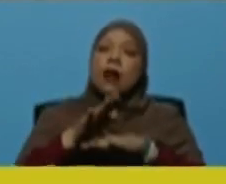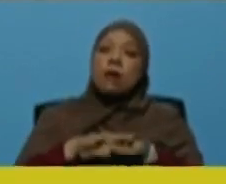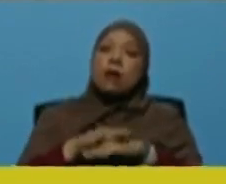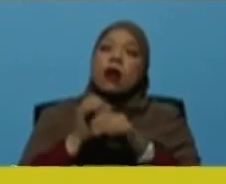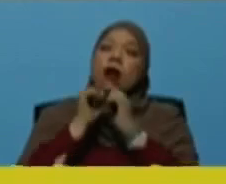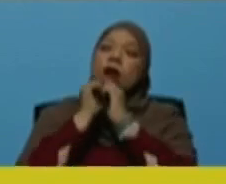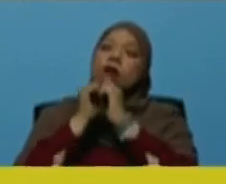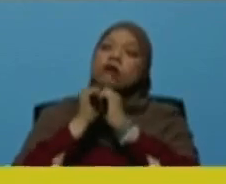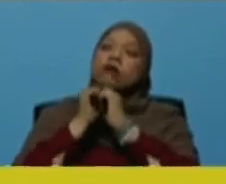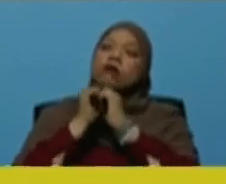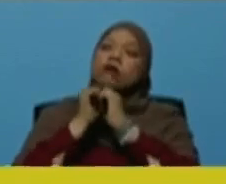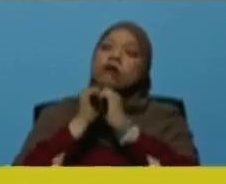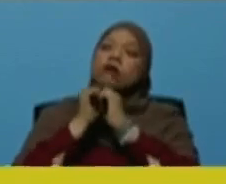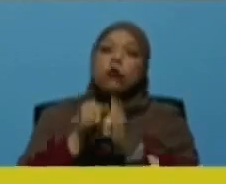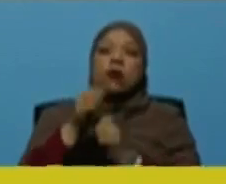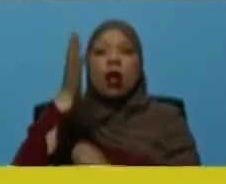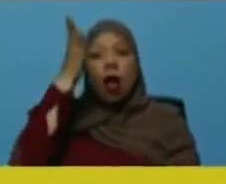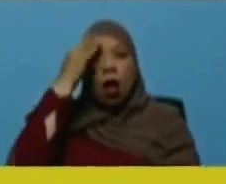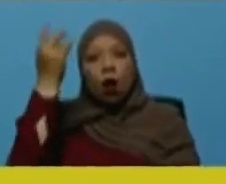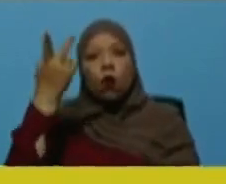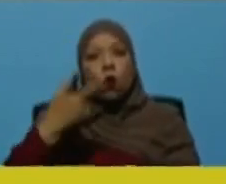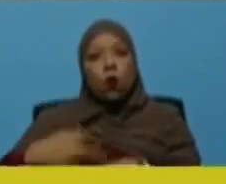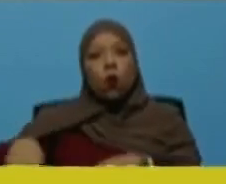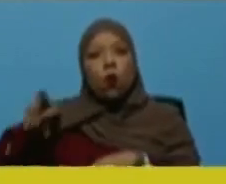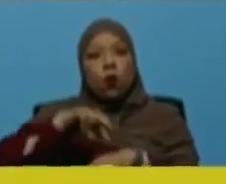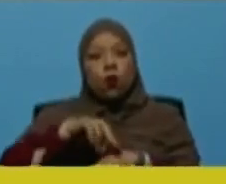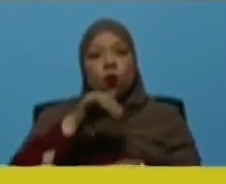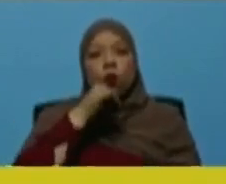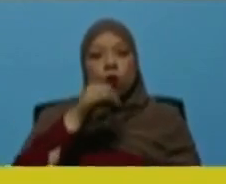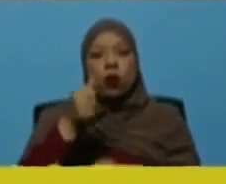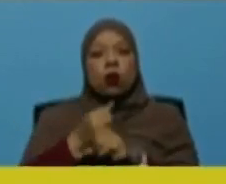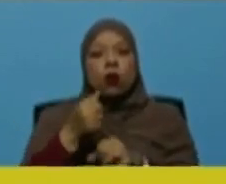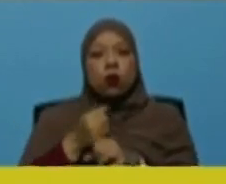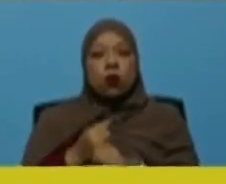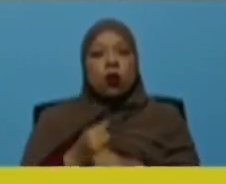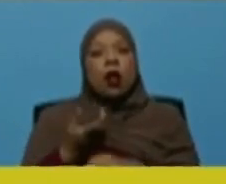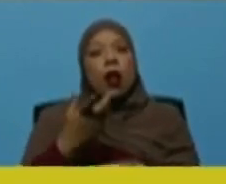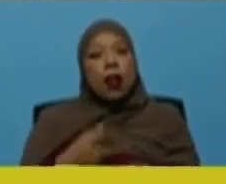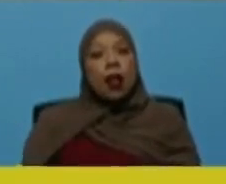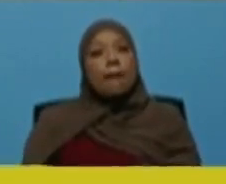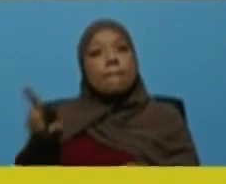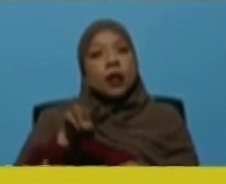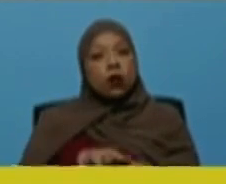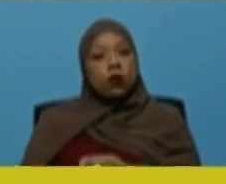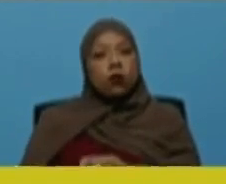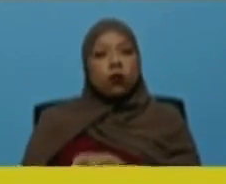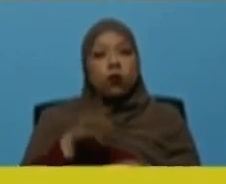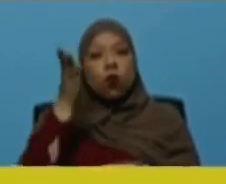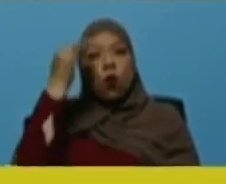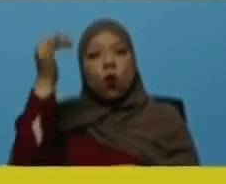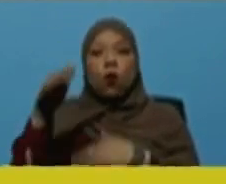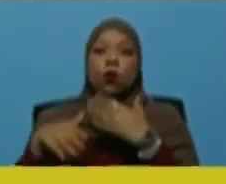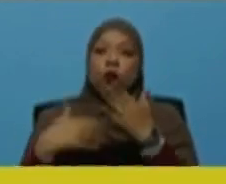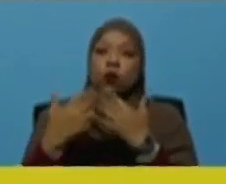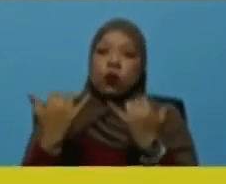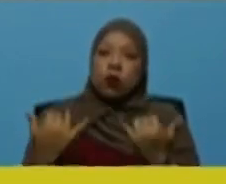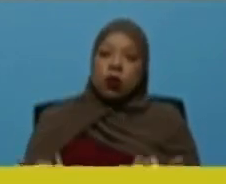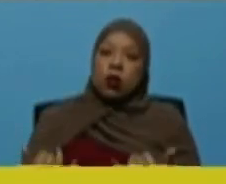to ask for some things in the worst circumstances. God will